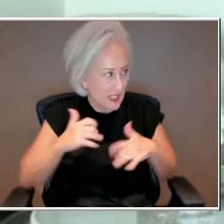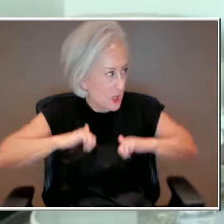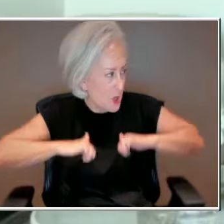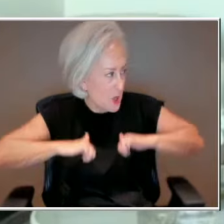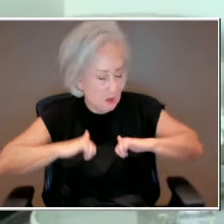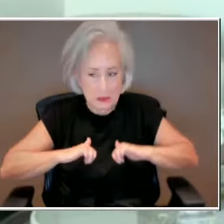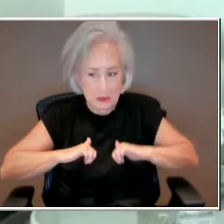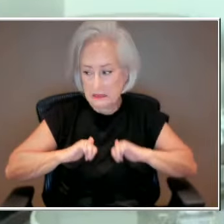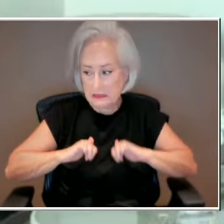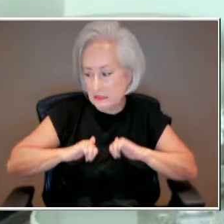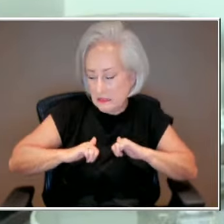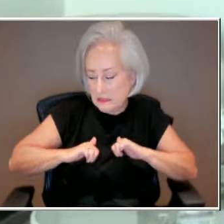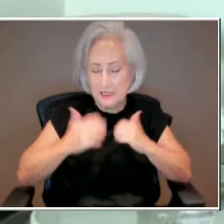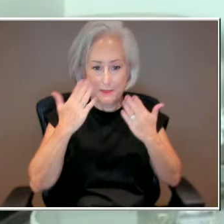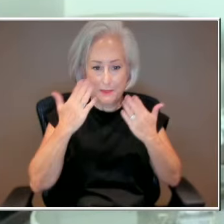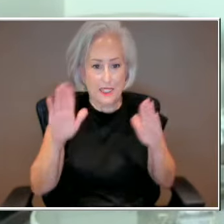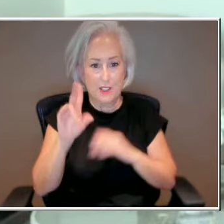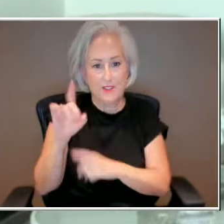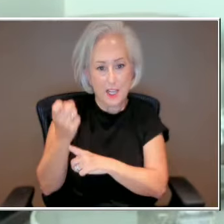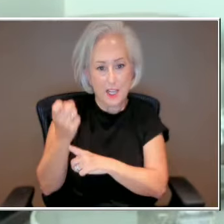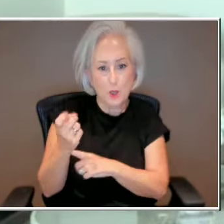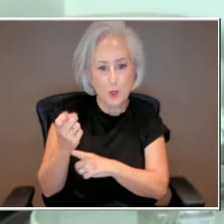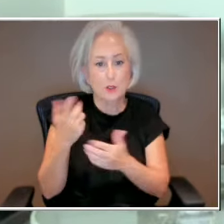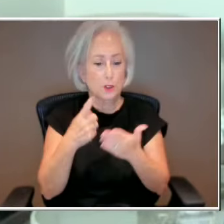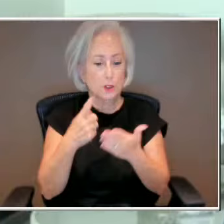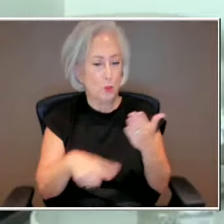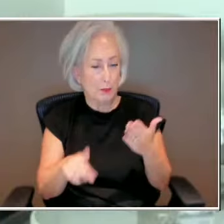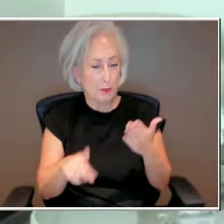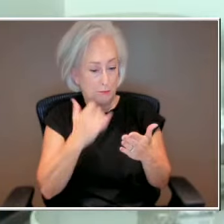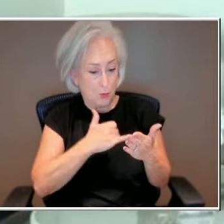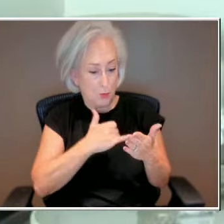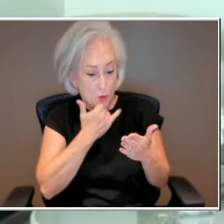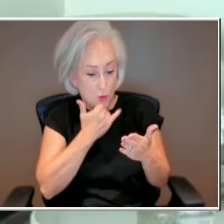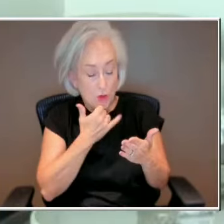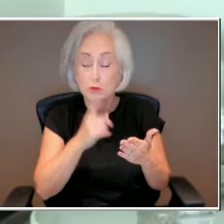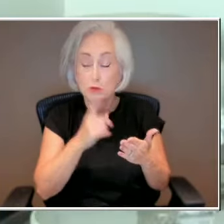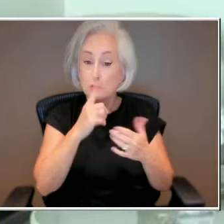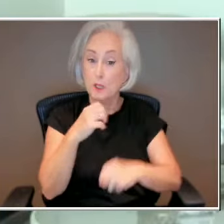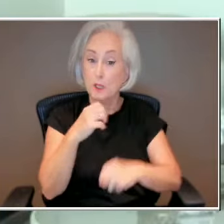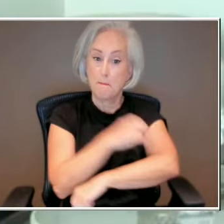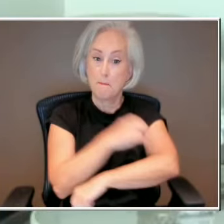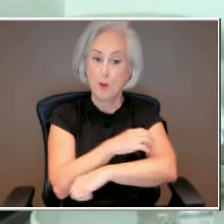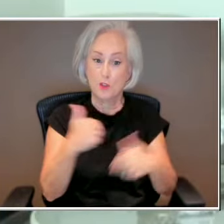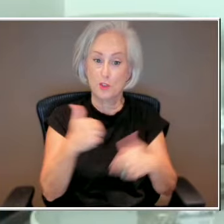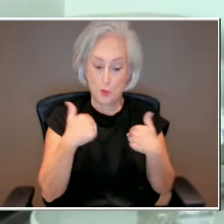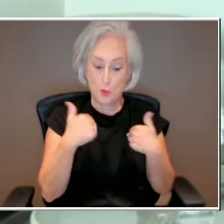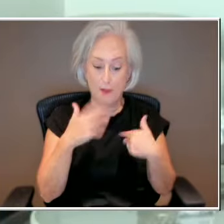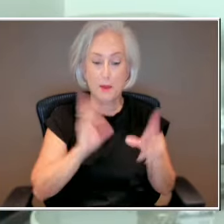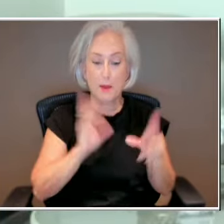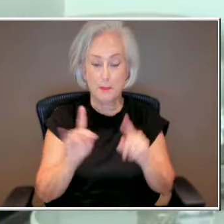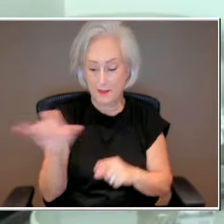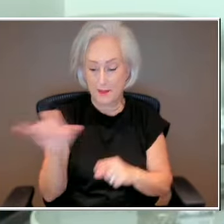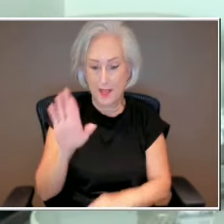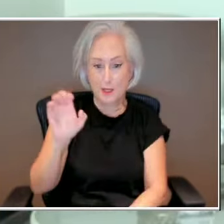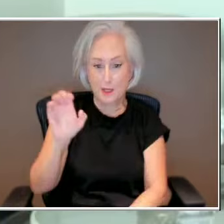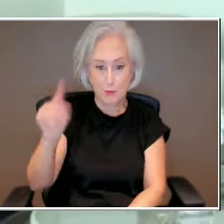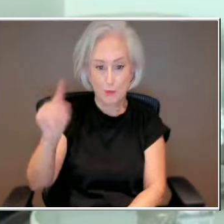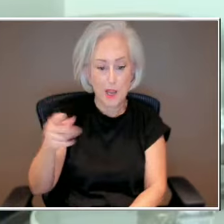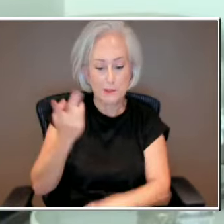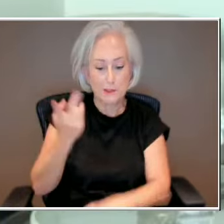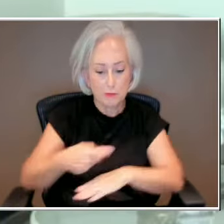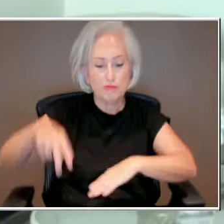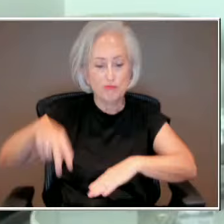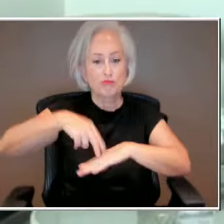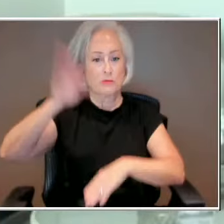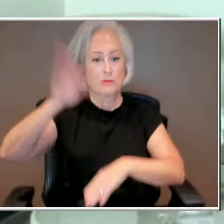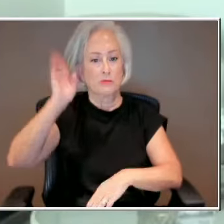the diagnosis and because of what it is. So it's really powerful and really helpful to have people like Bret speaking up and sharing their story so that it kind of loses